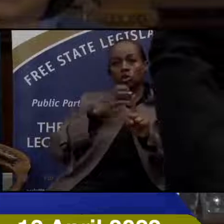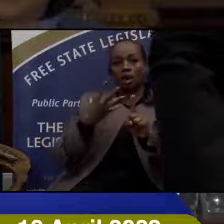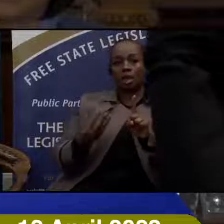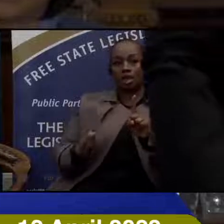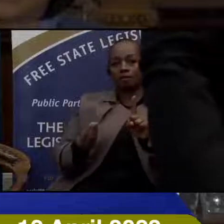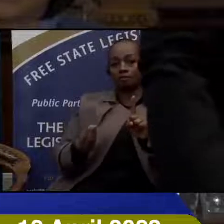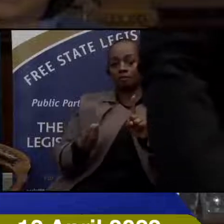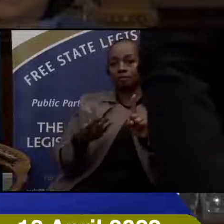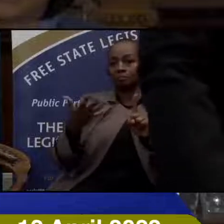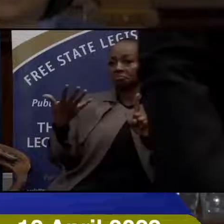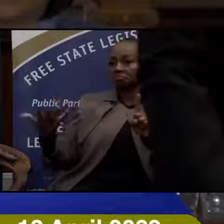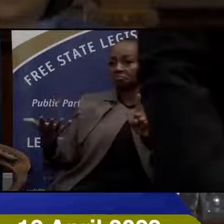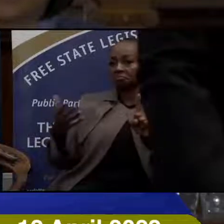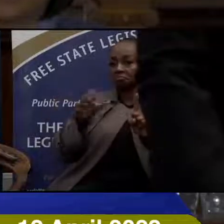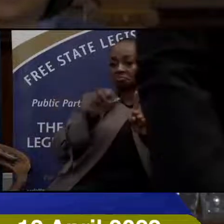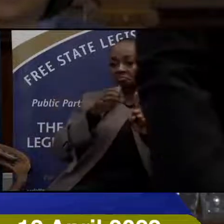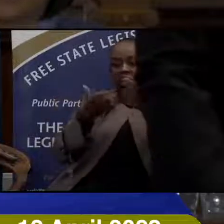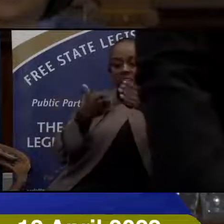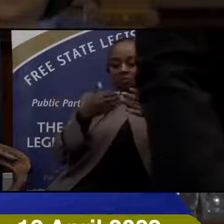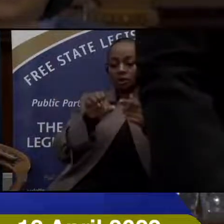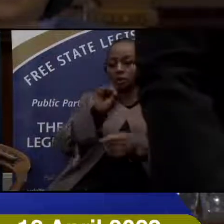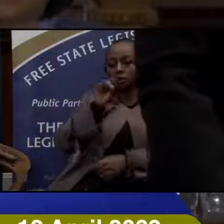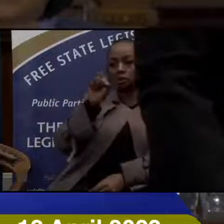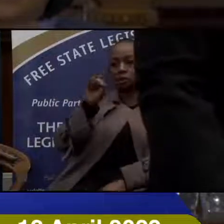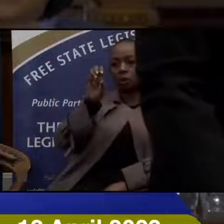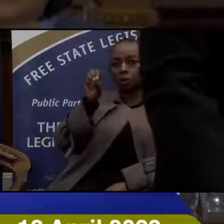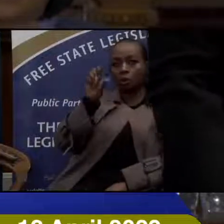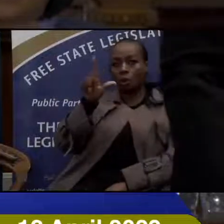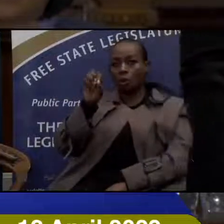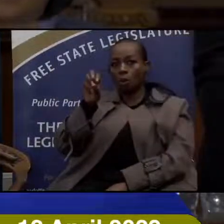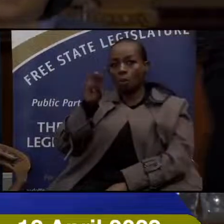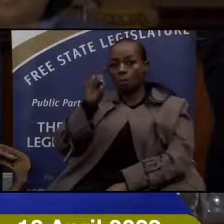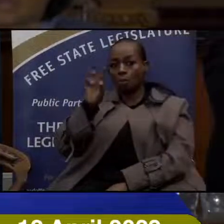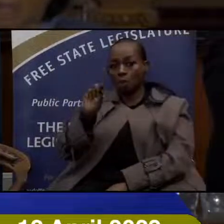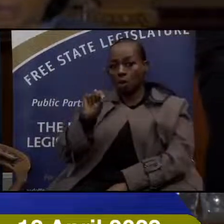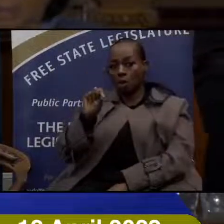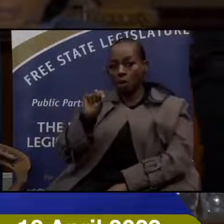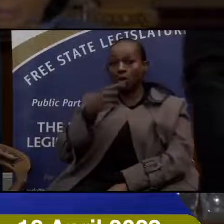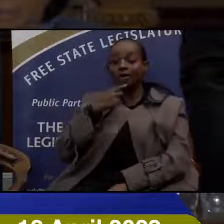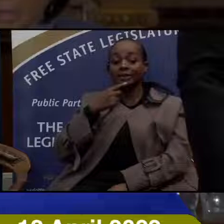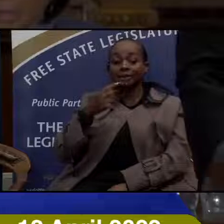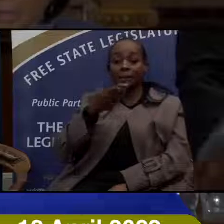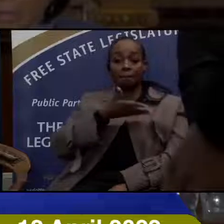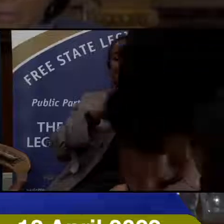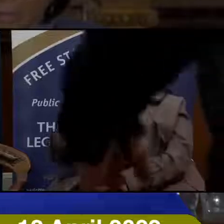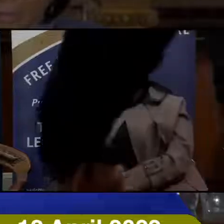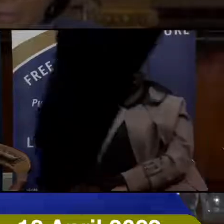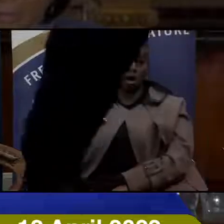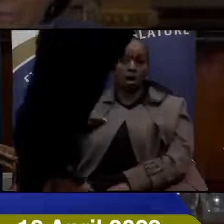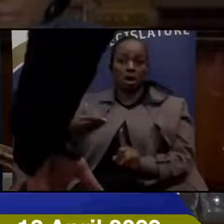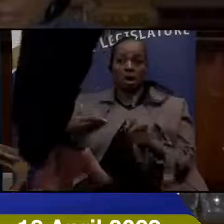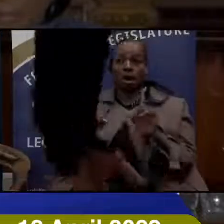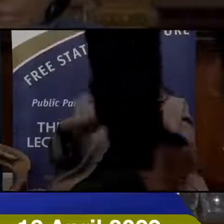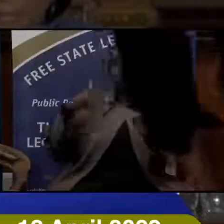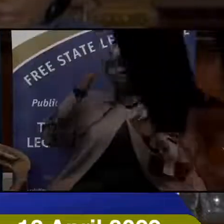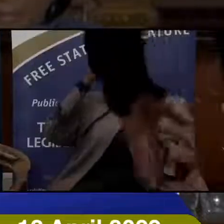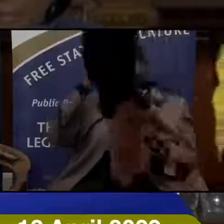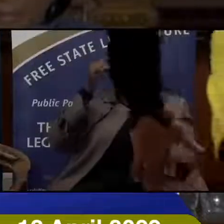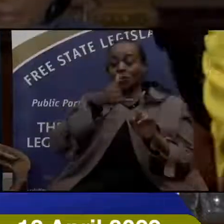Whether it was Solomon Mahlangu or anyone, but once you call your mama, you must know that that person is deeply